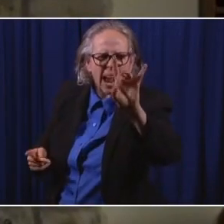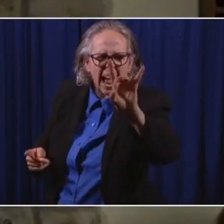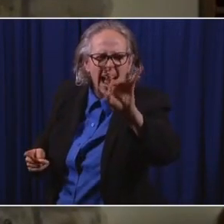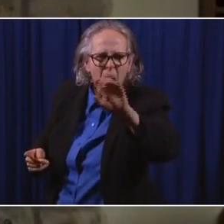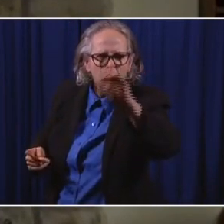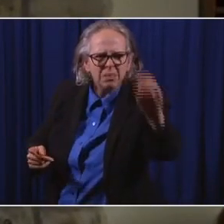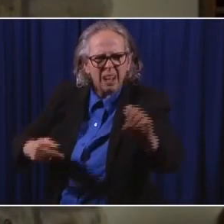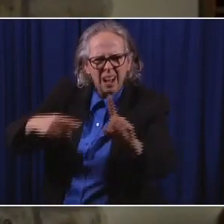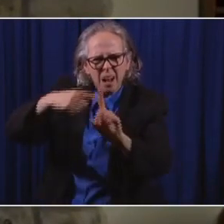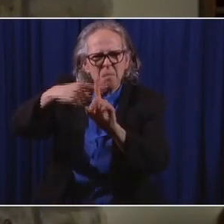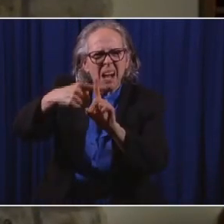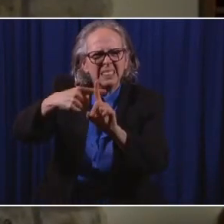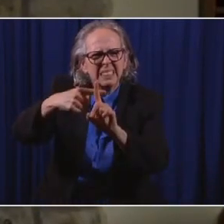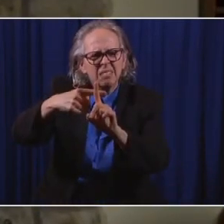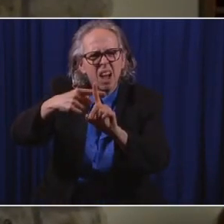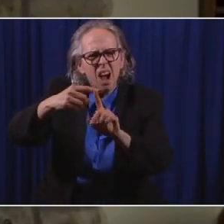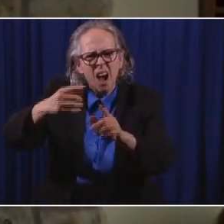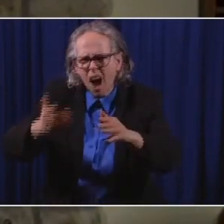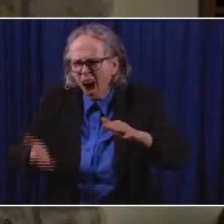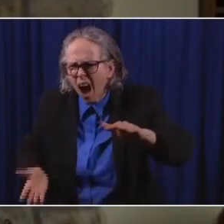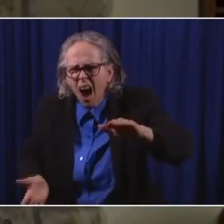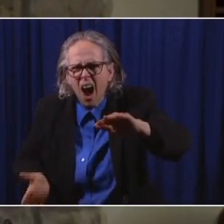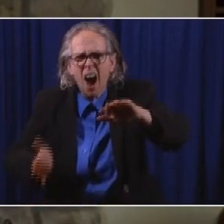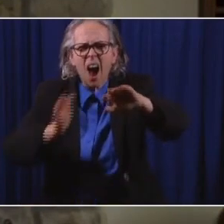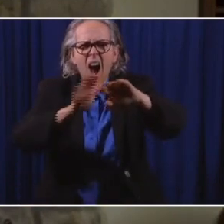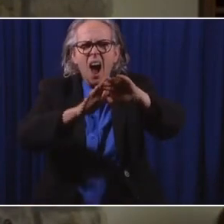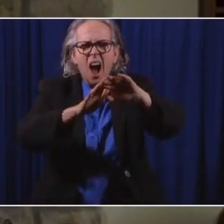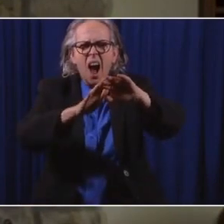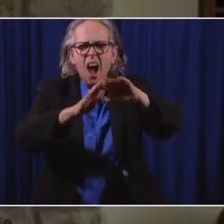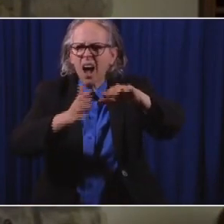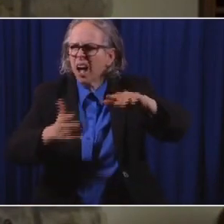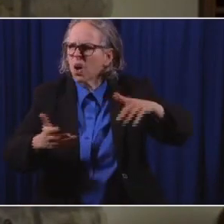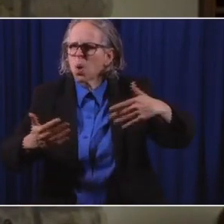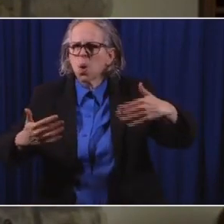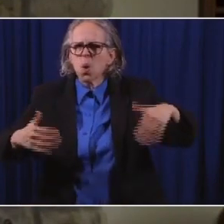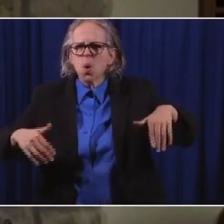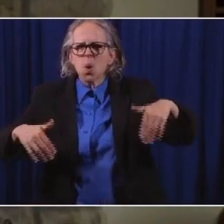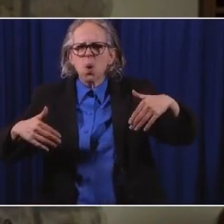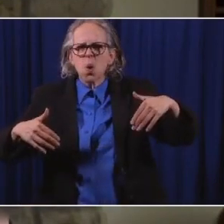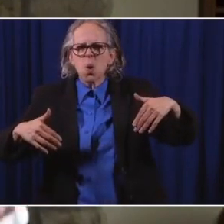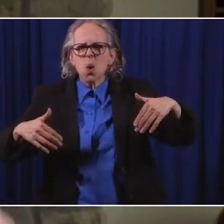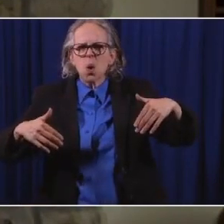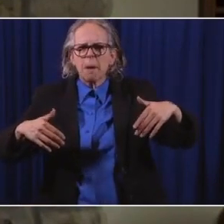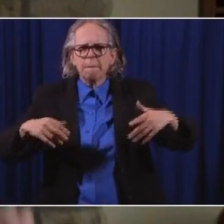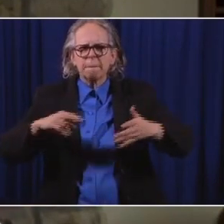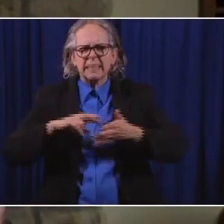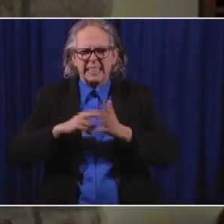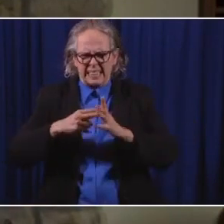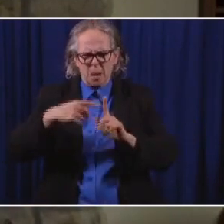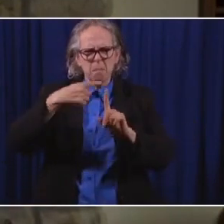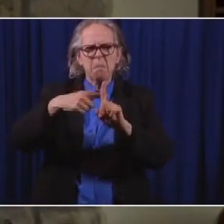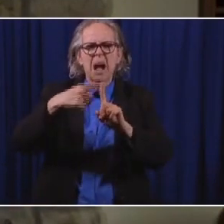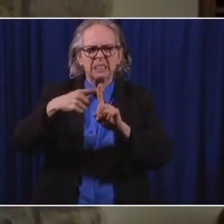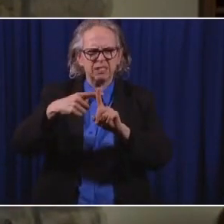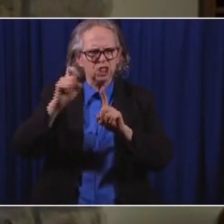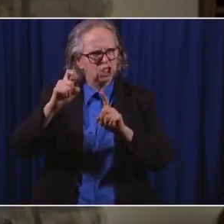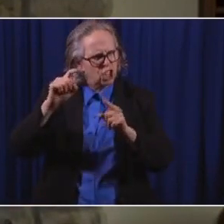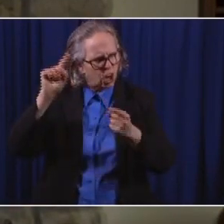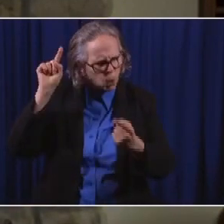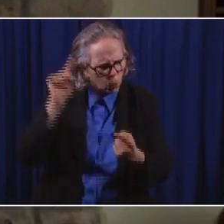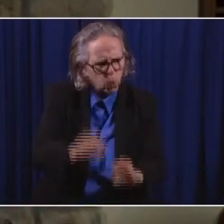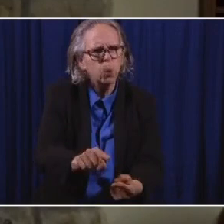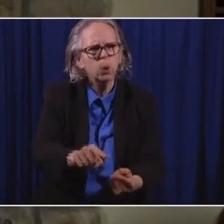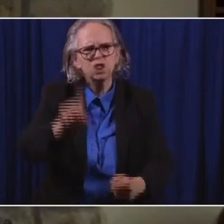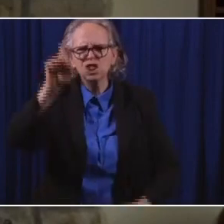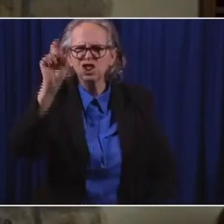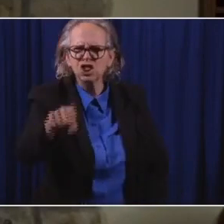one day. And that's a far cry from 2.5%. So the positivity numbers should be going down. Instead, they're going up like a rocket